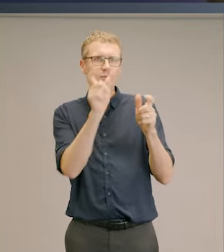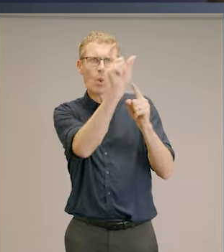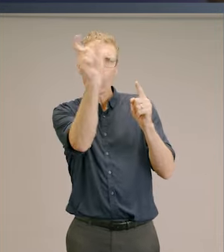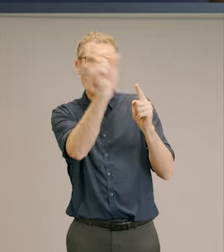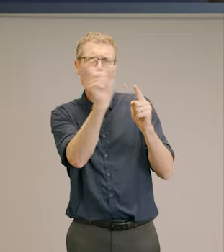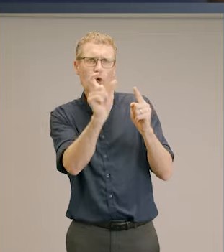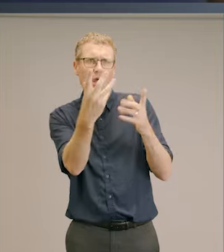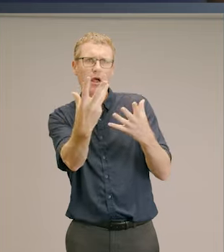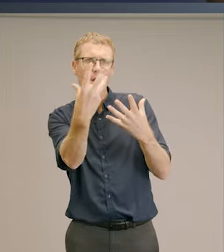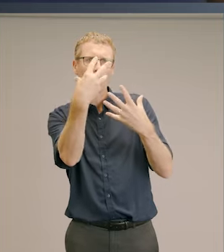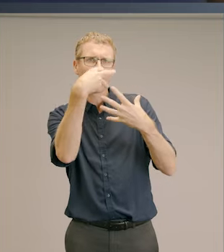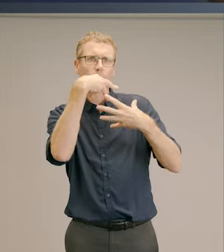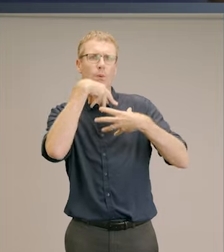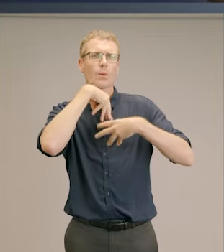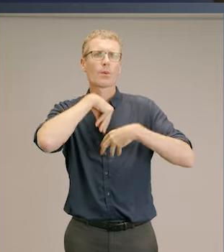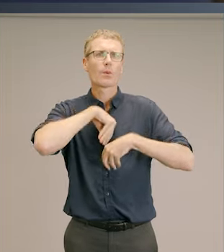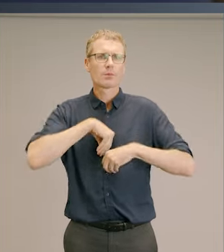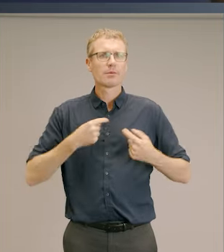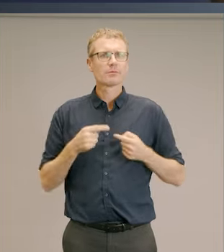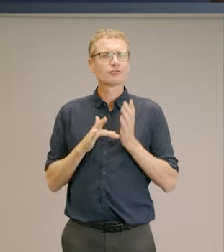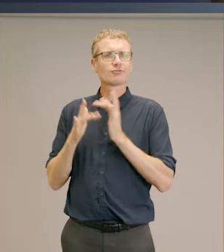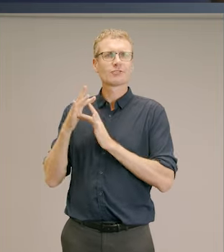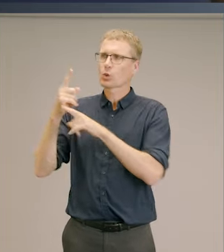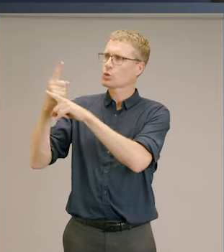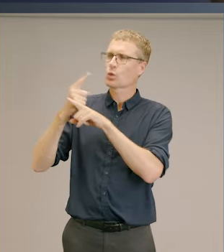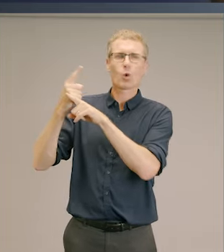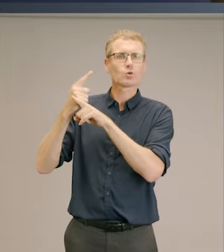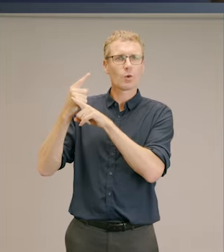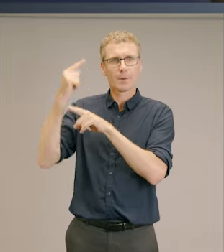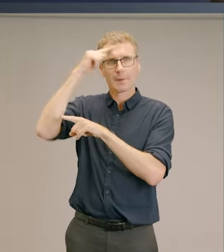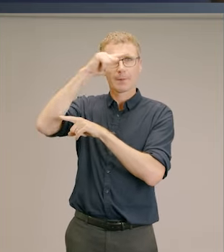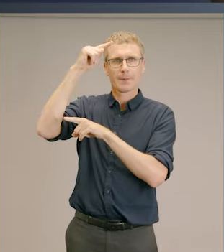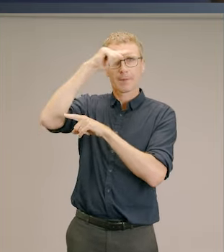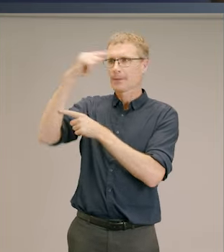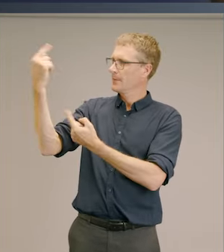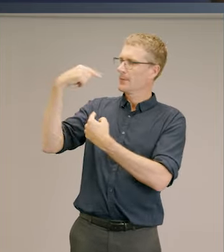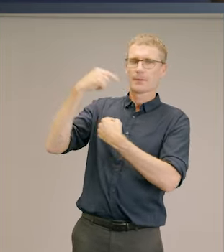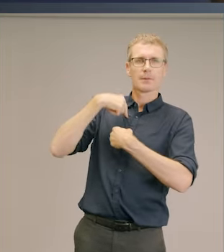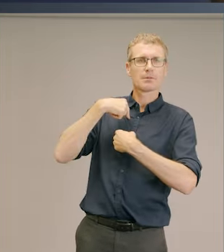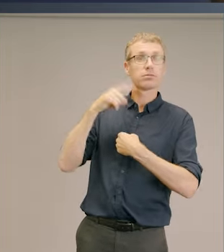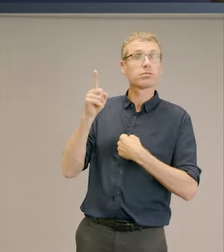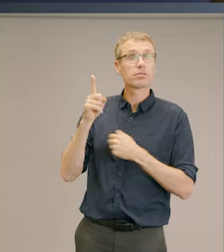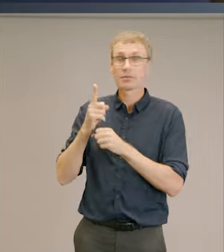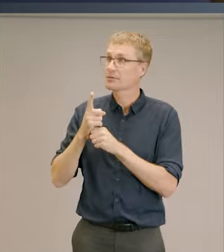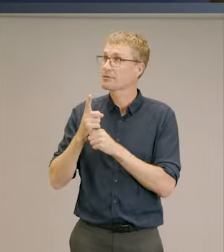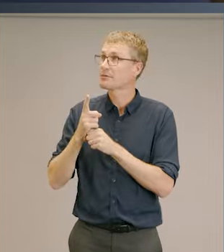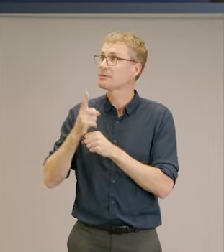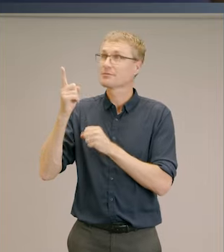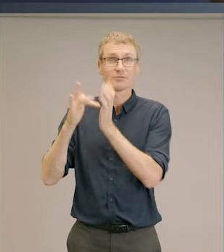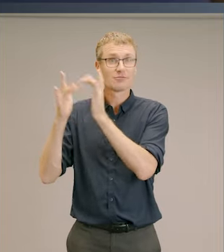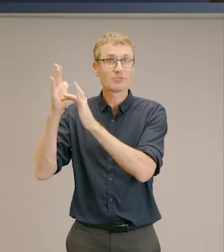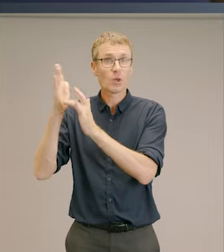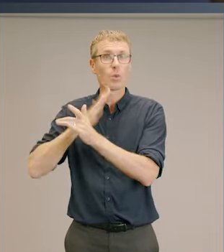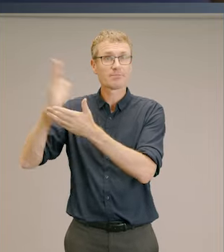your soul and you allow Jesus to speak to you. Because I think he's longing to